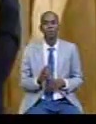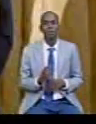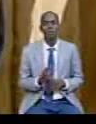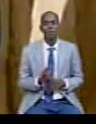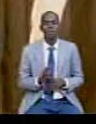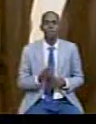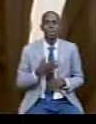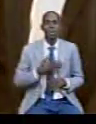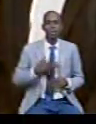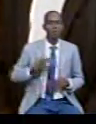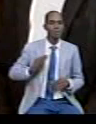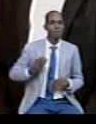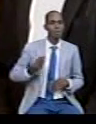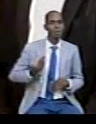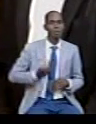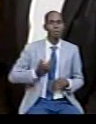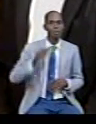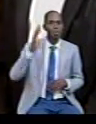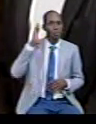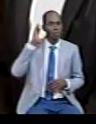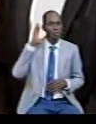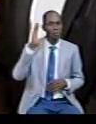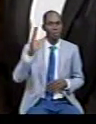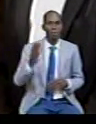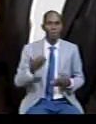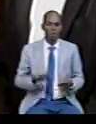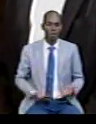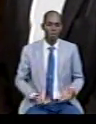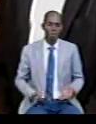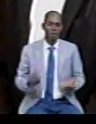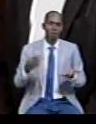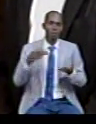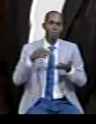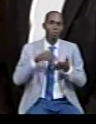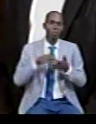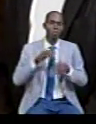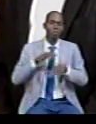revealed. My soul shall rise